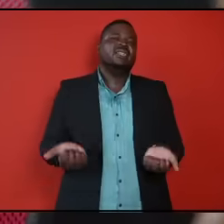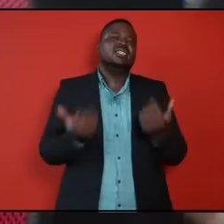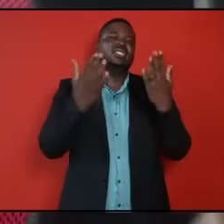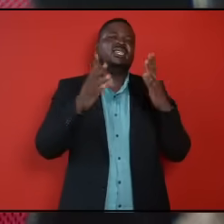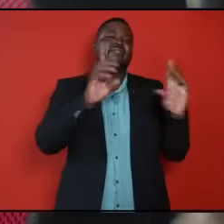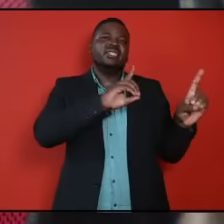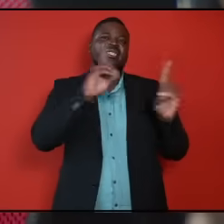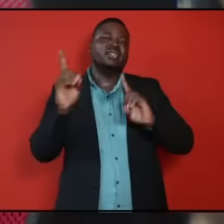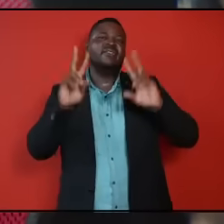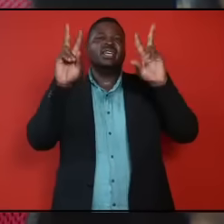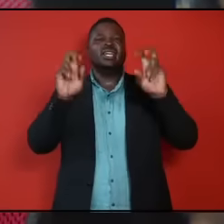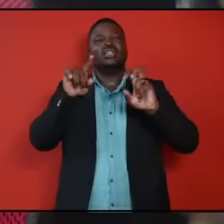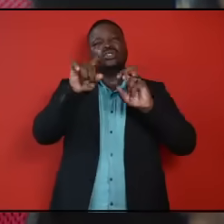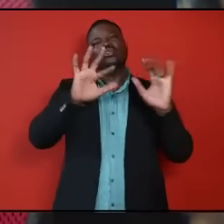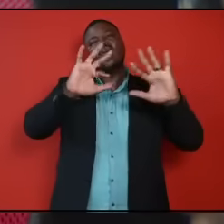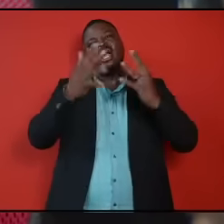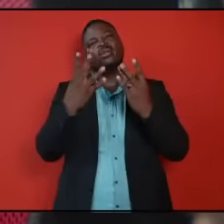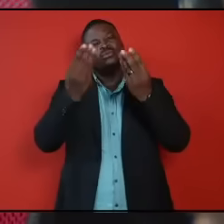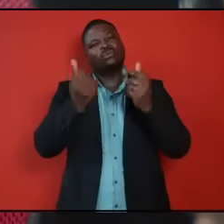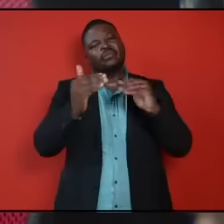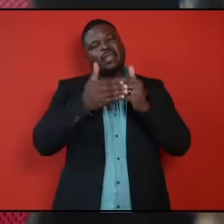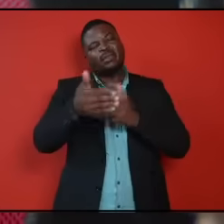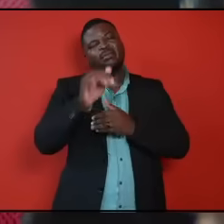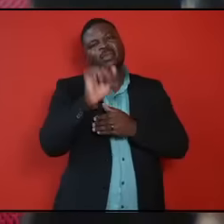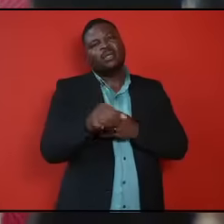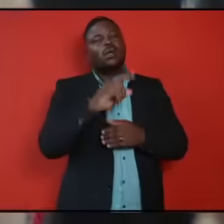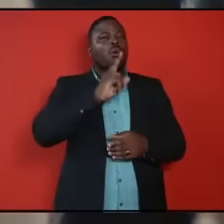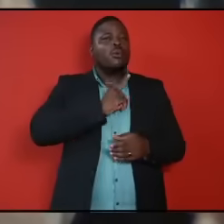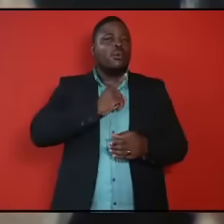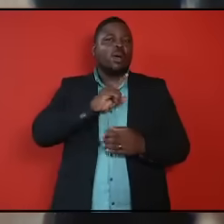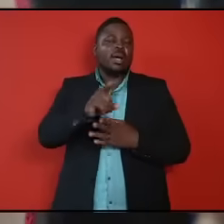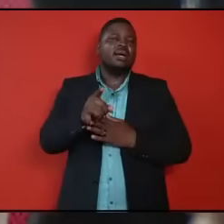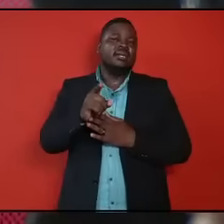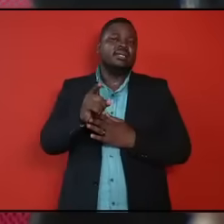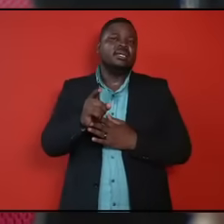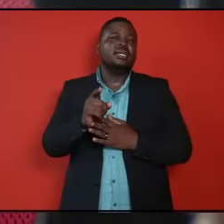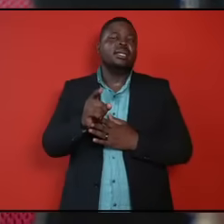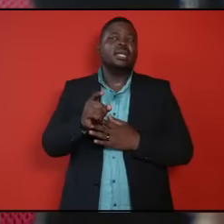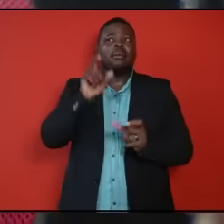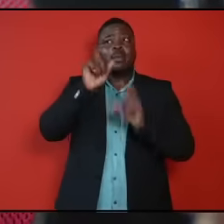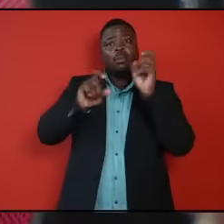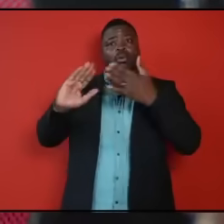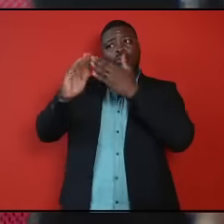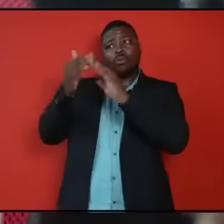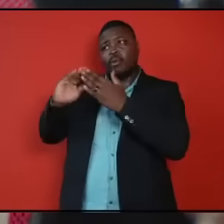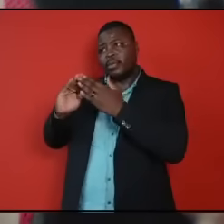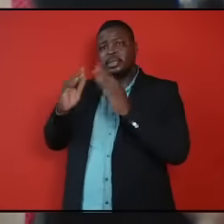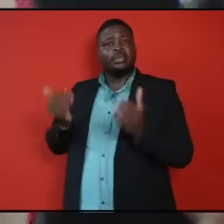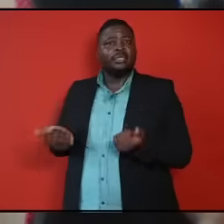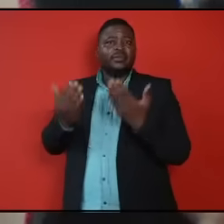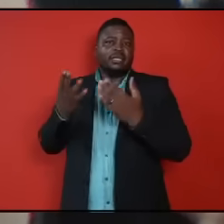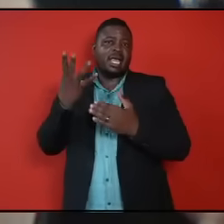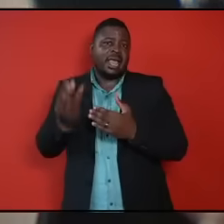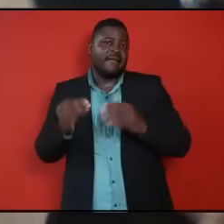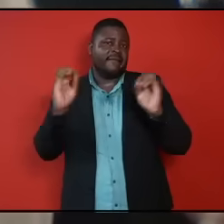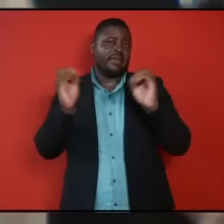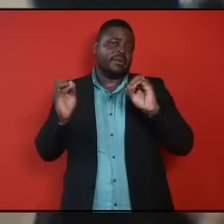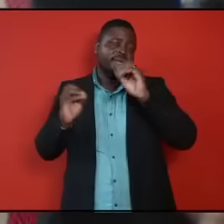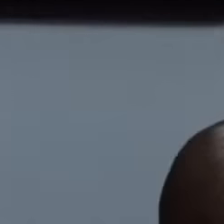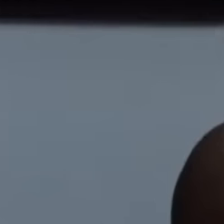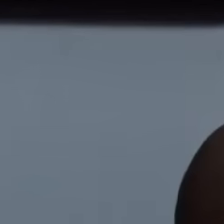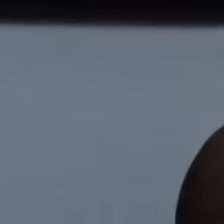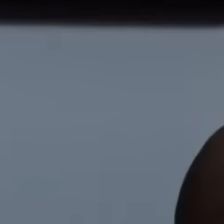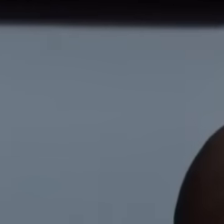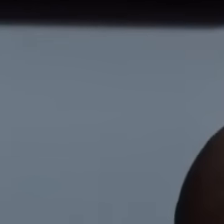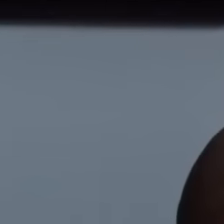point, politics is the priority and not services on the ground to the people. And then just on Johannesburg, is there any